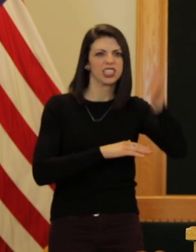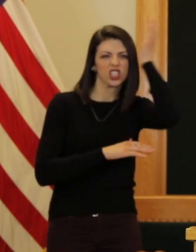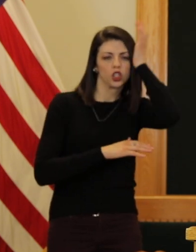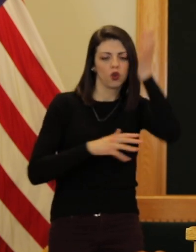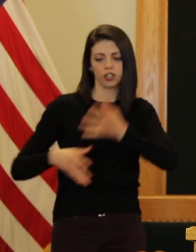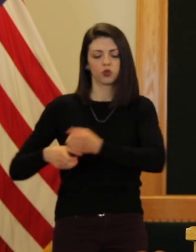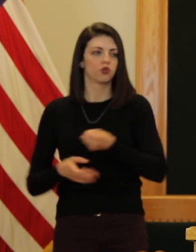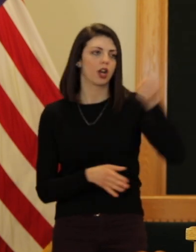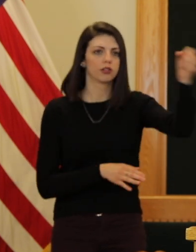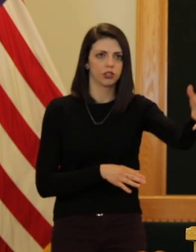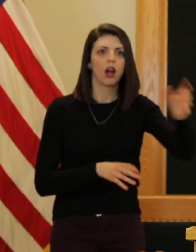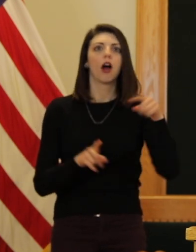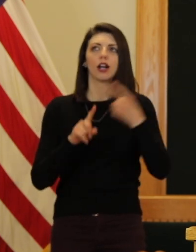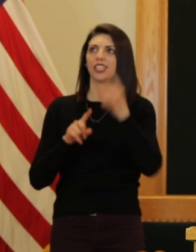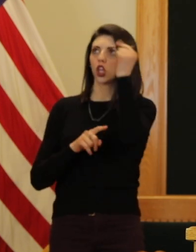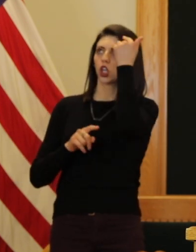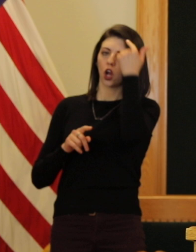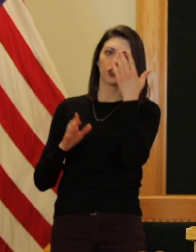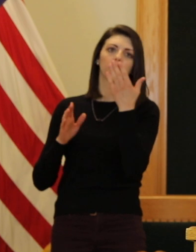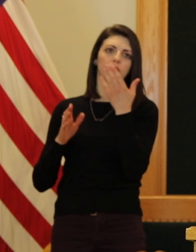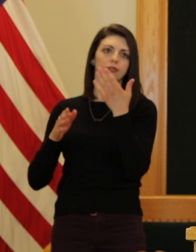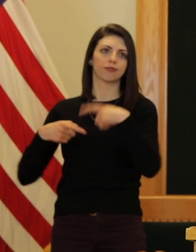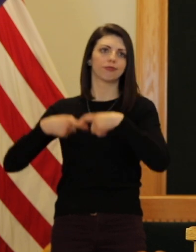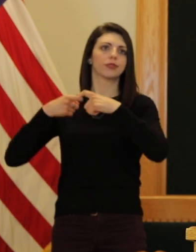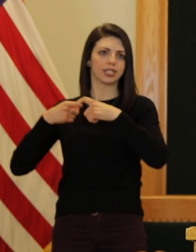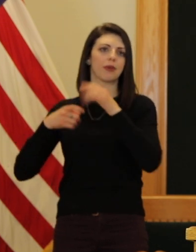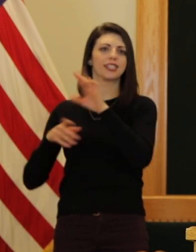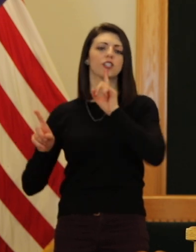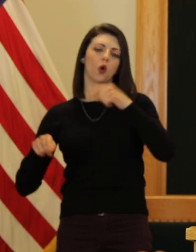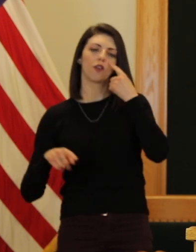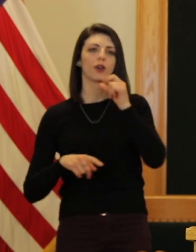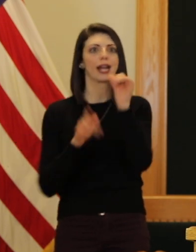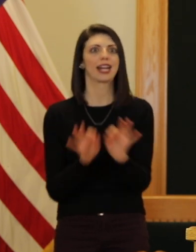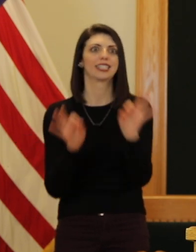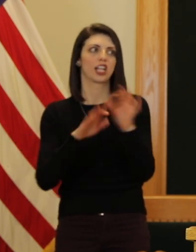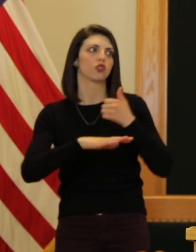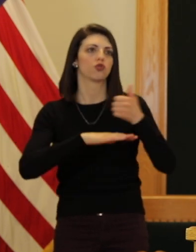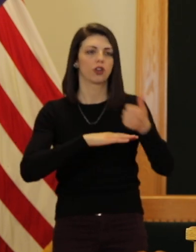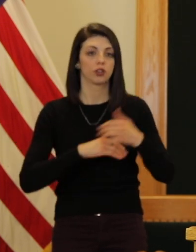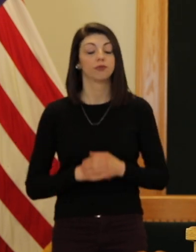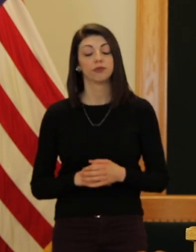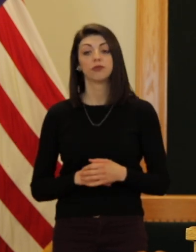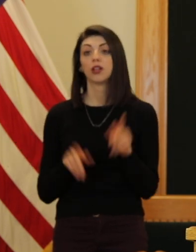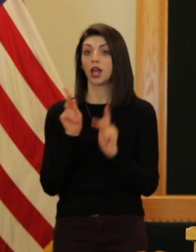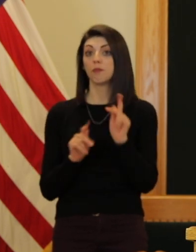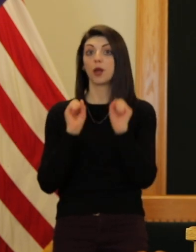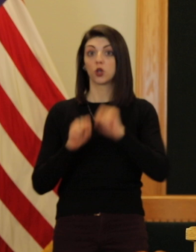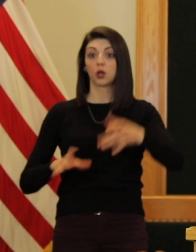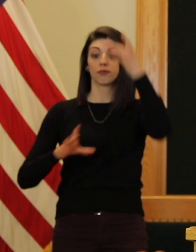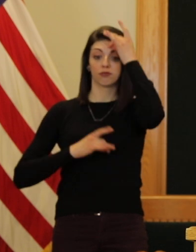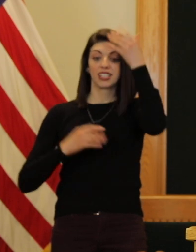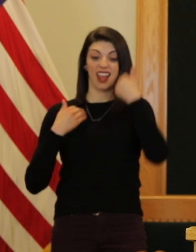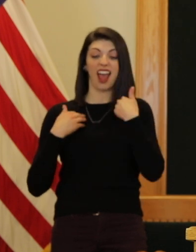governor lifts the executive order on non-essential travel. People can carry this virus and not have the symptoms. They